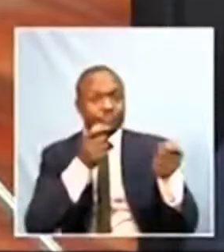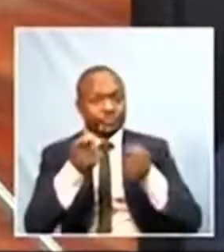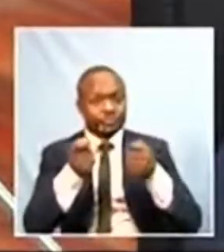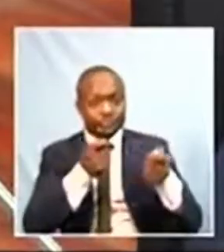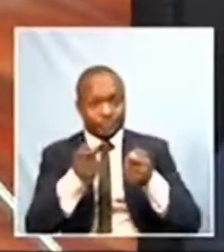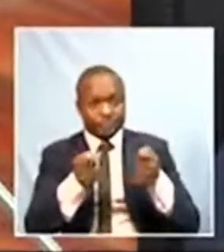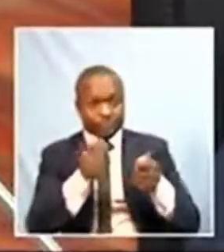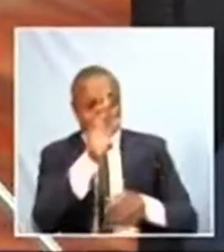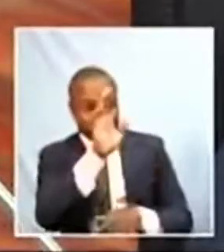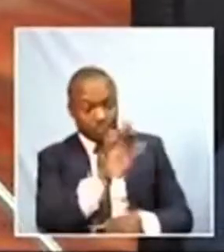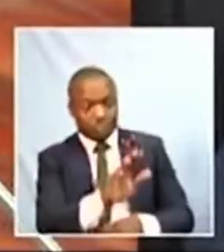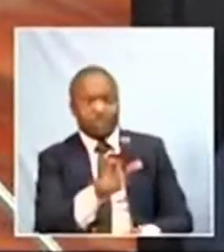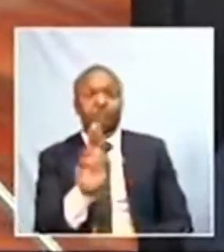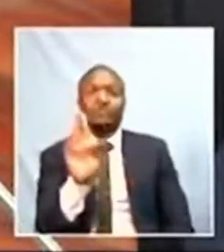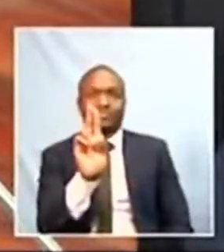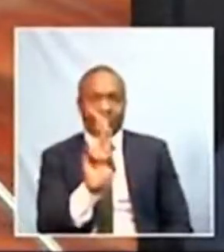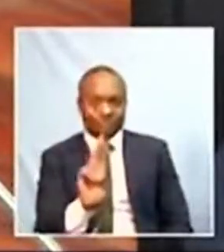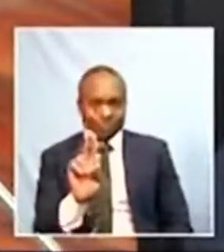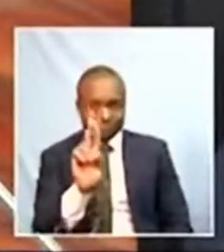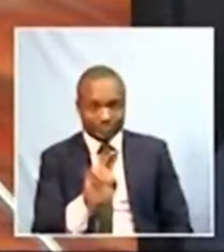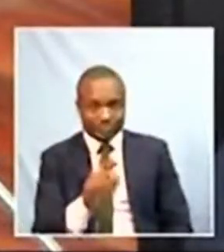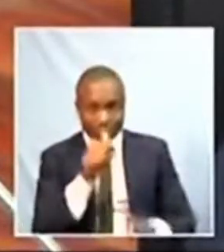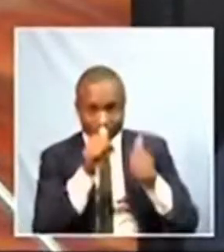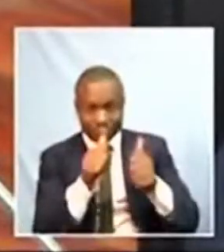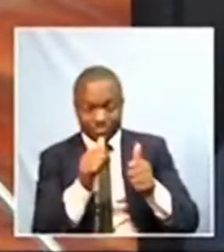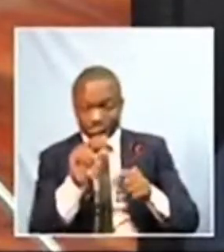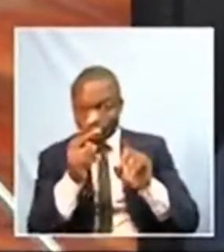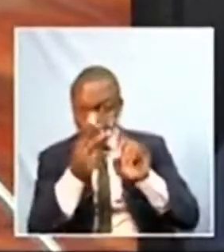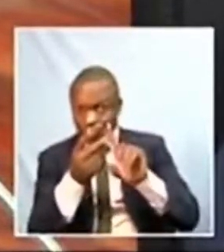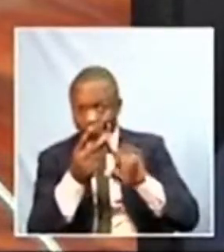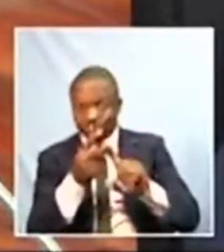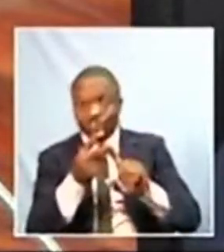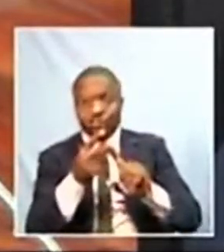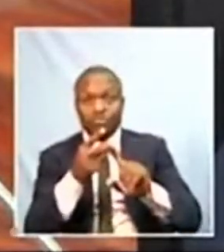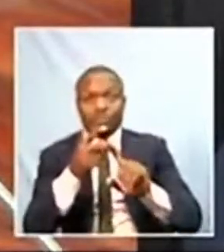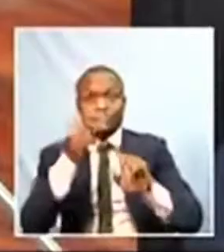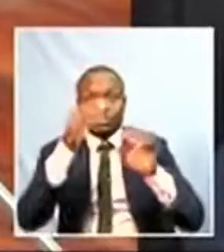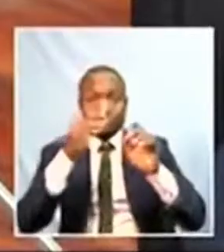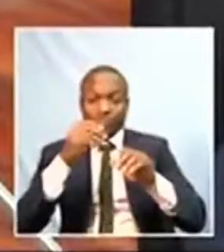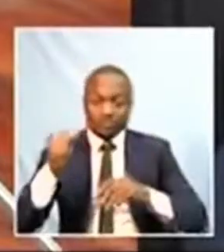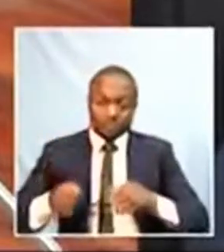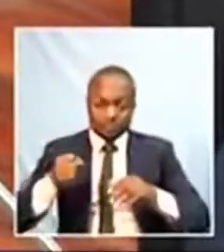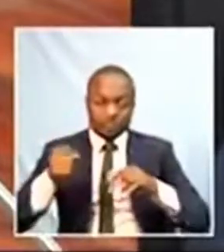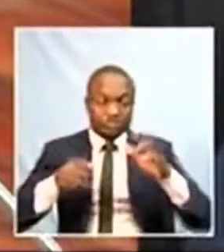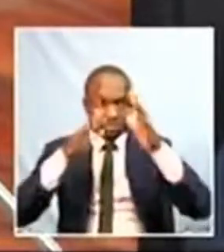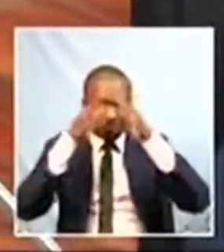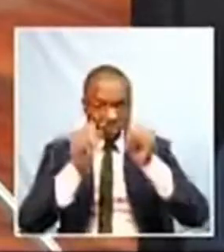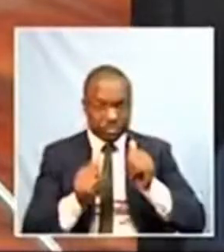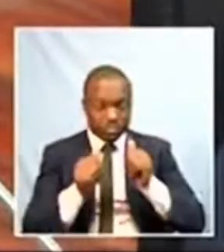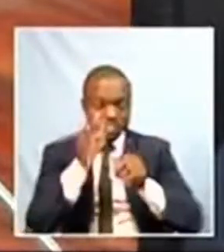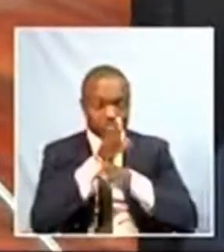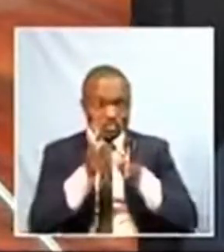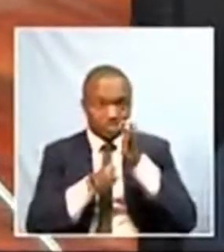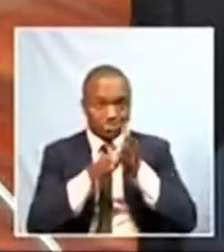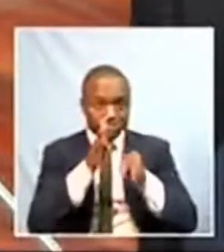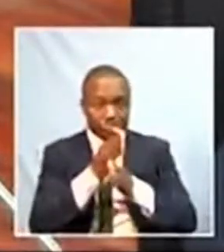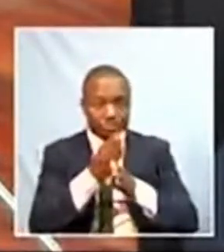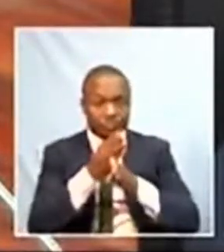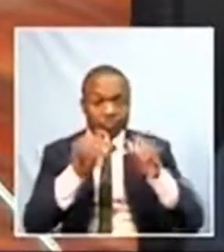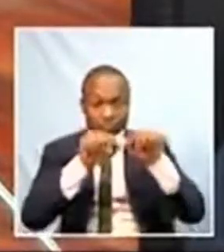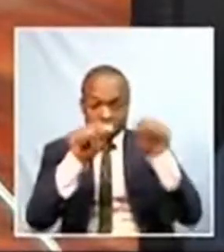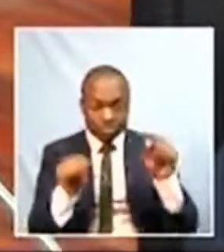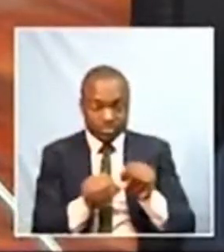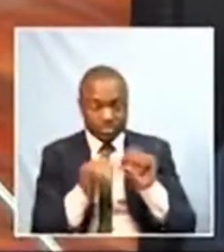it is currently in use. Secondly, the Chief's Palace project site has been identified awaiting commencement of